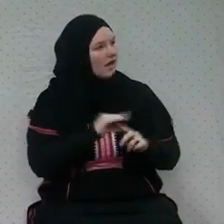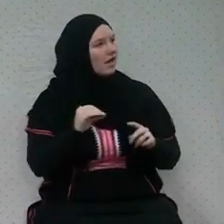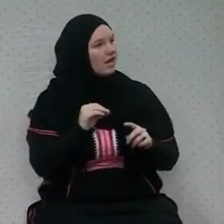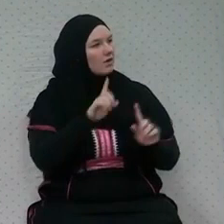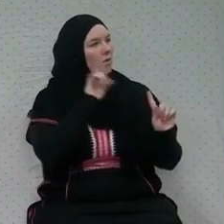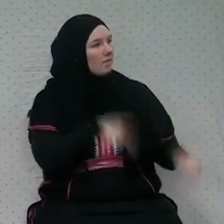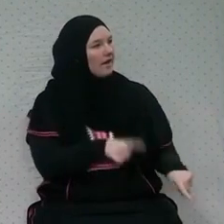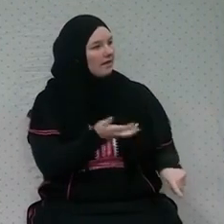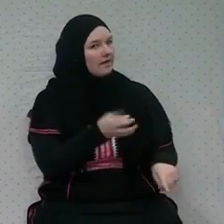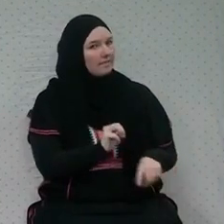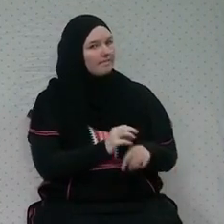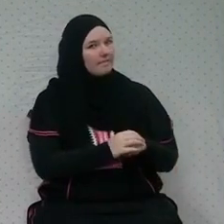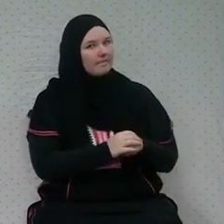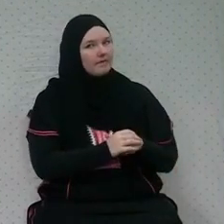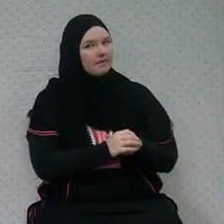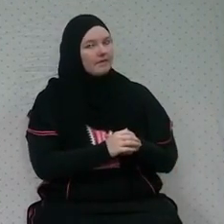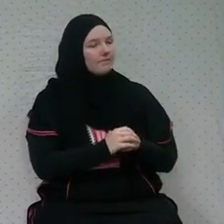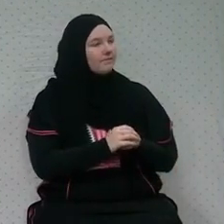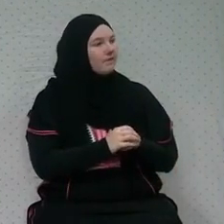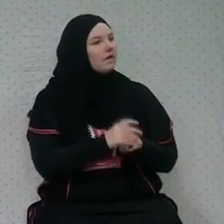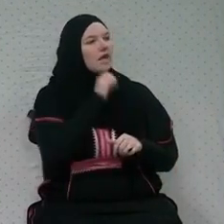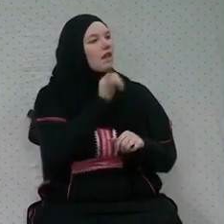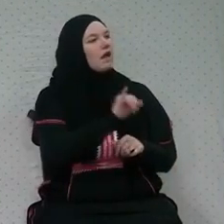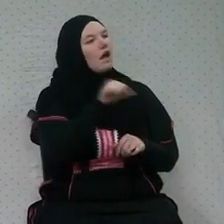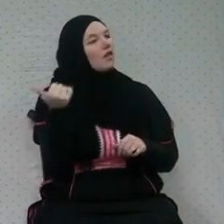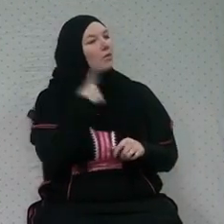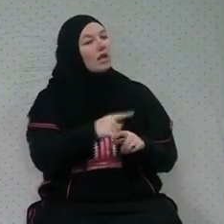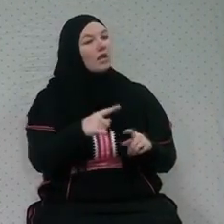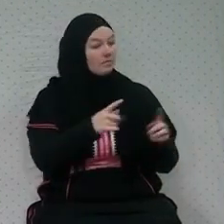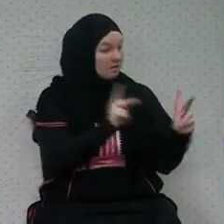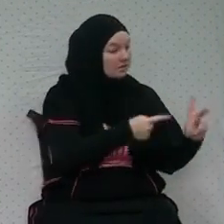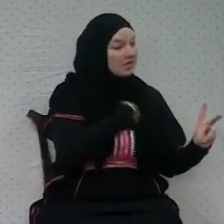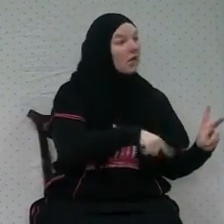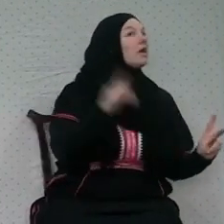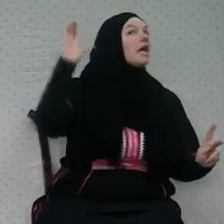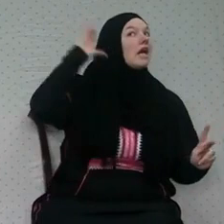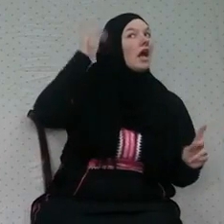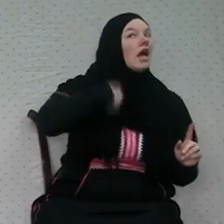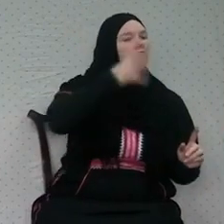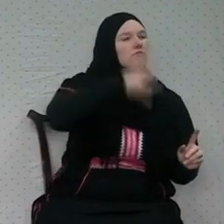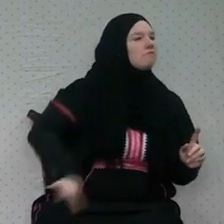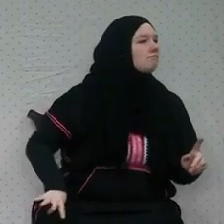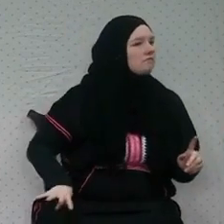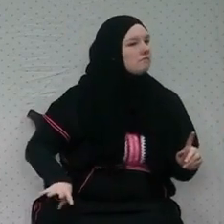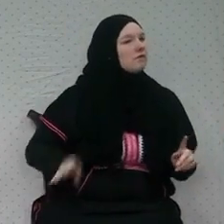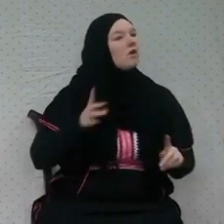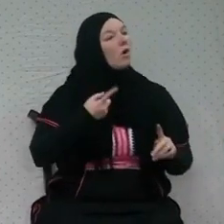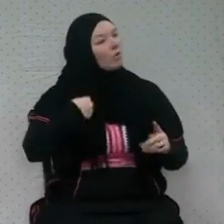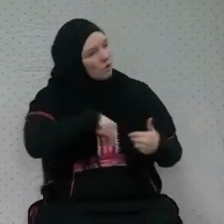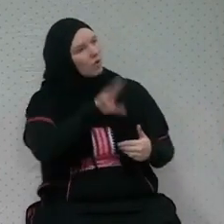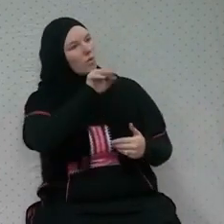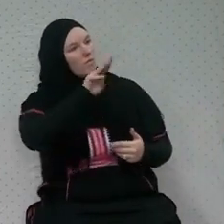them. Not to be like others who said, we hear and we disobey. We are the ummah that should say, we hear and